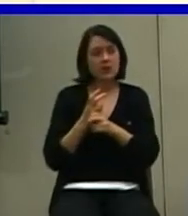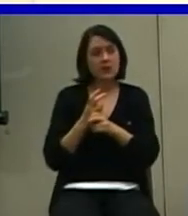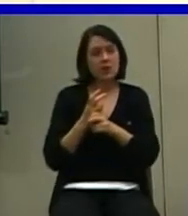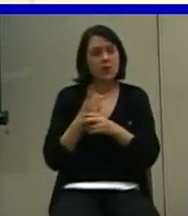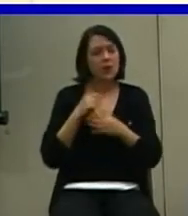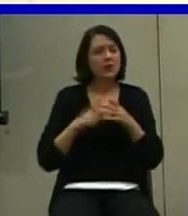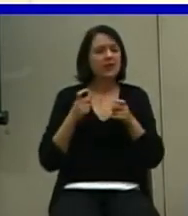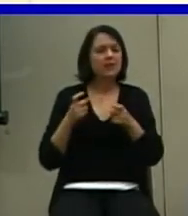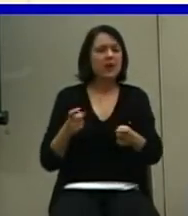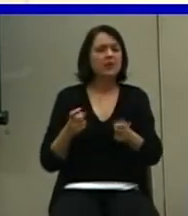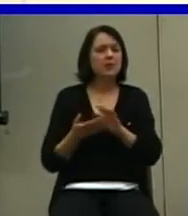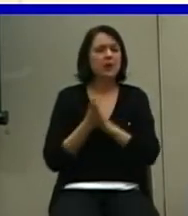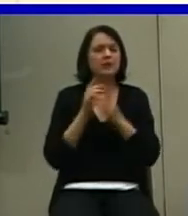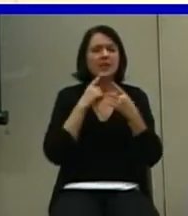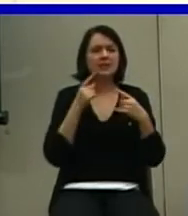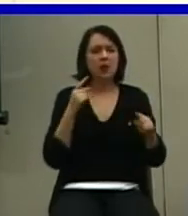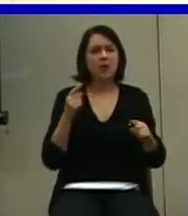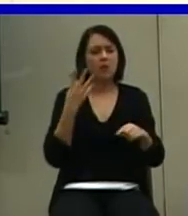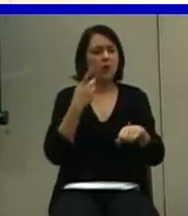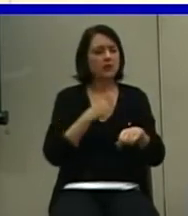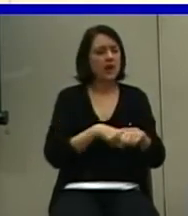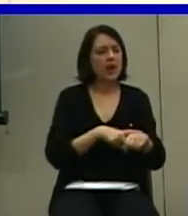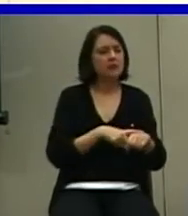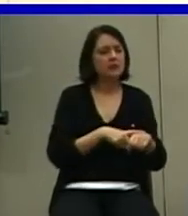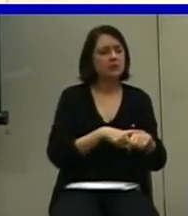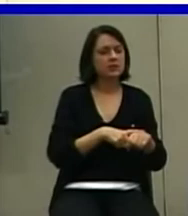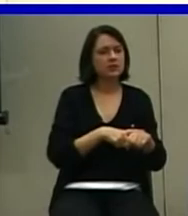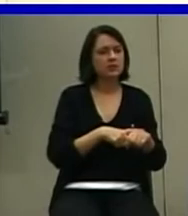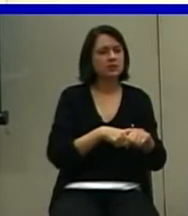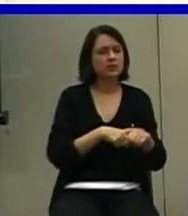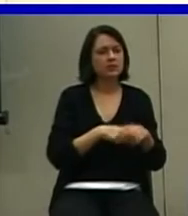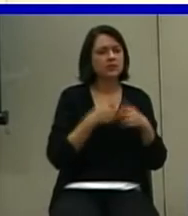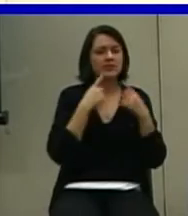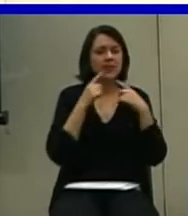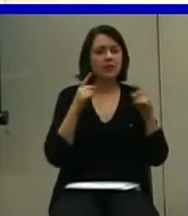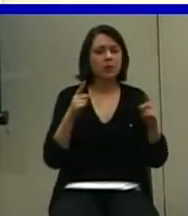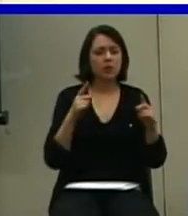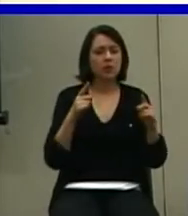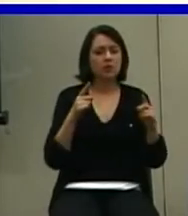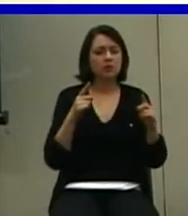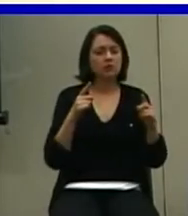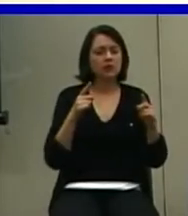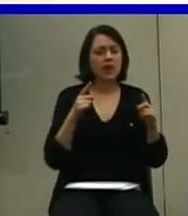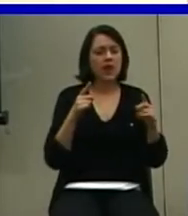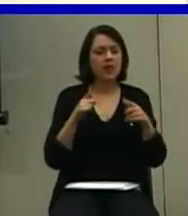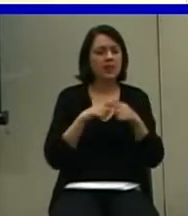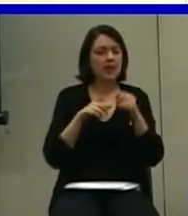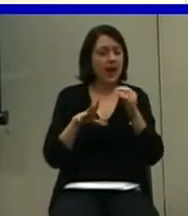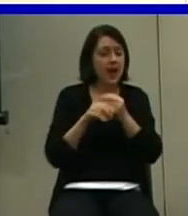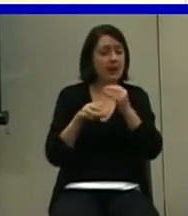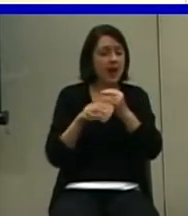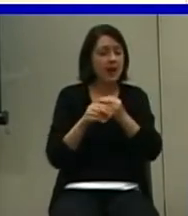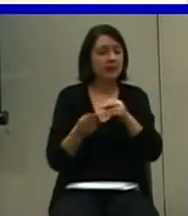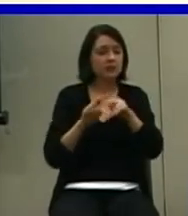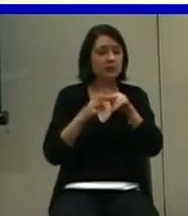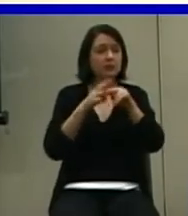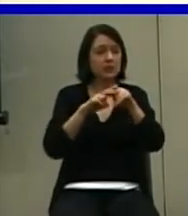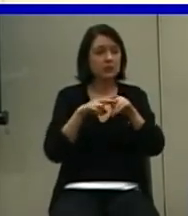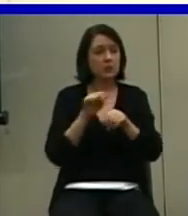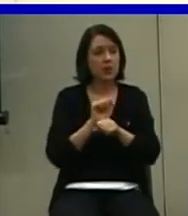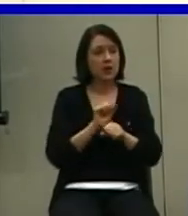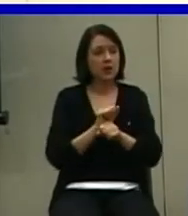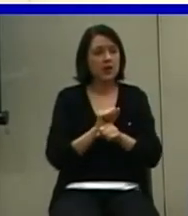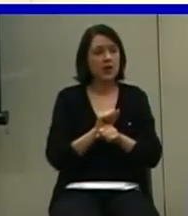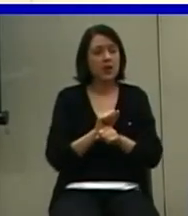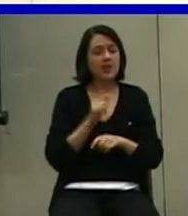them that they could be successful with 4 times more often than they fail today? And then add to that, and add to that. But you aren't going to